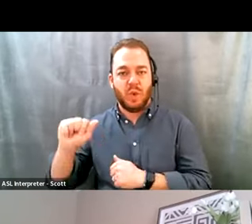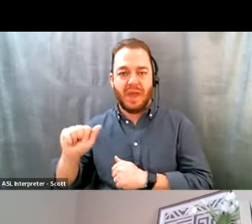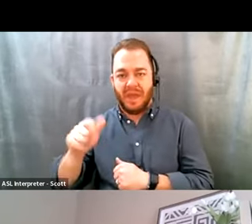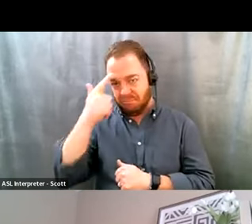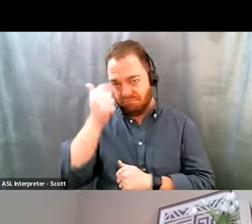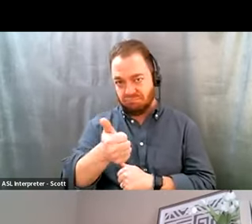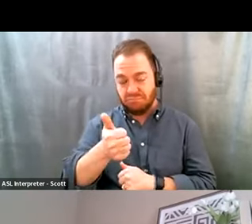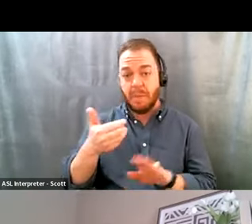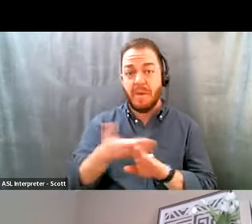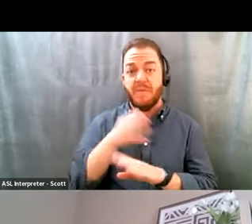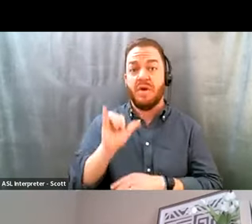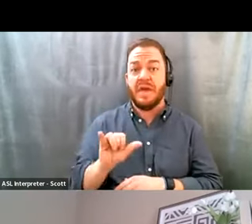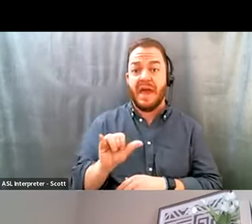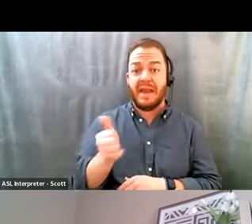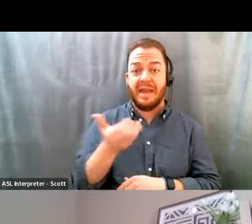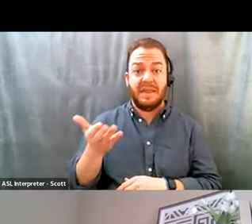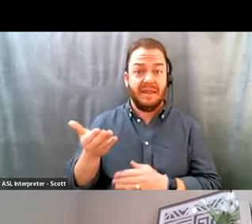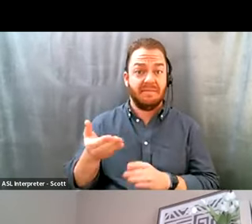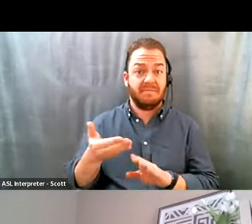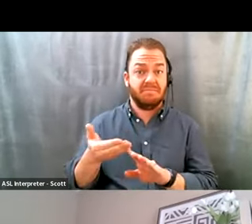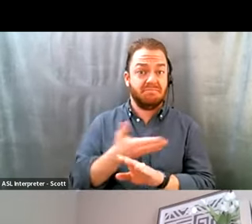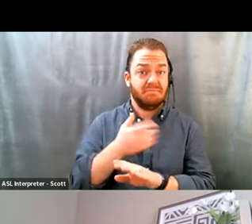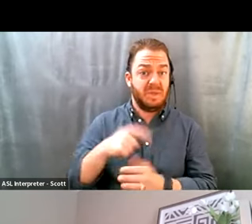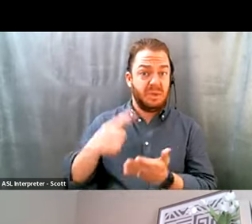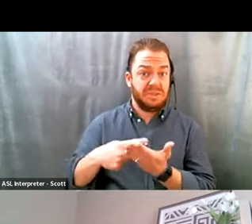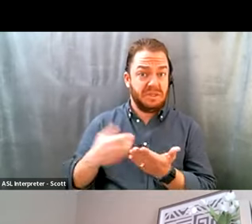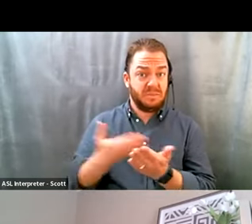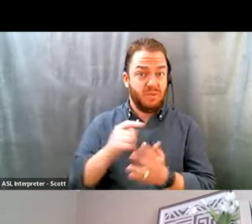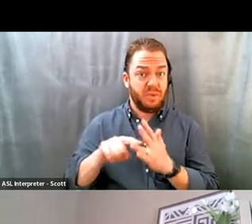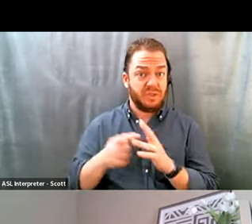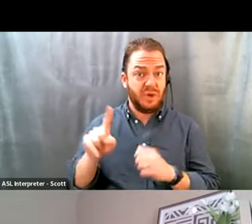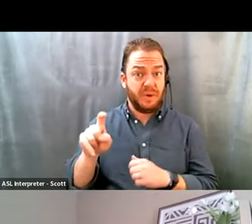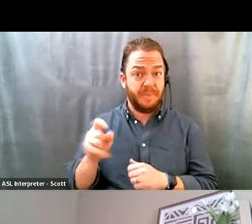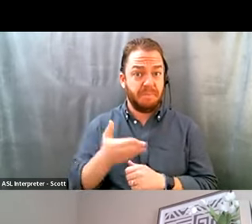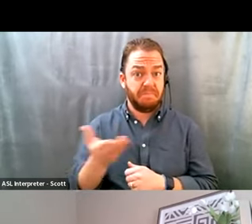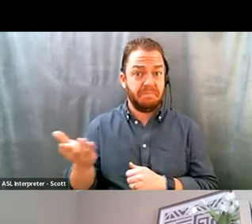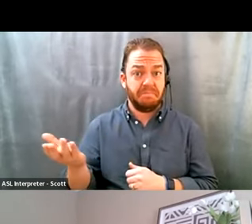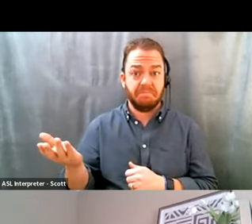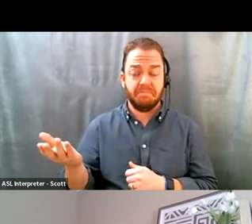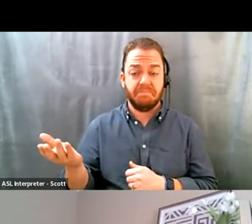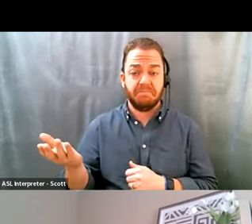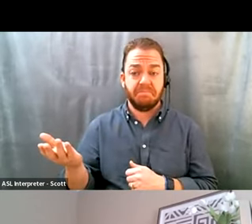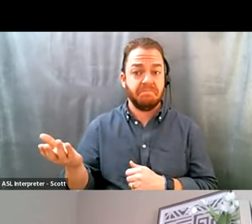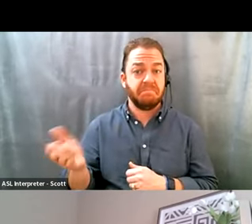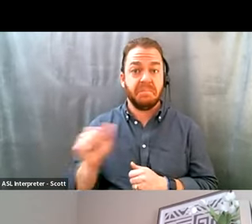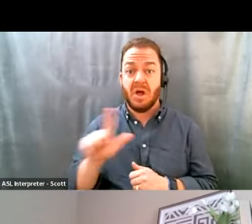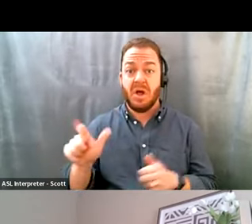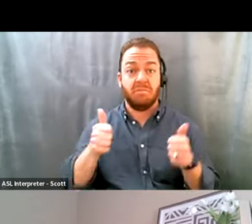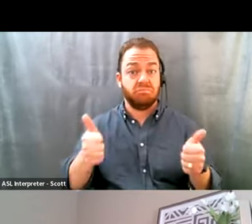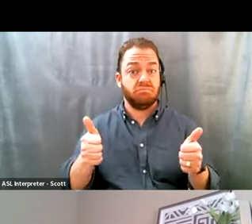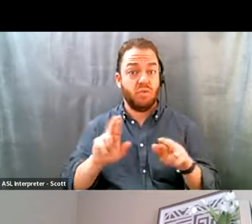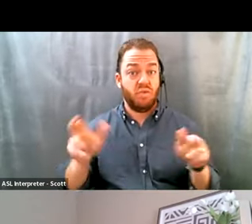on that. Before we do that though, anything else we need to talk about before we get started from the subcommittee? Everybody good and ready to